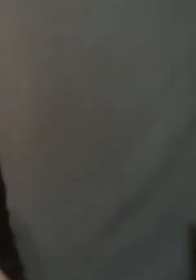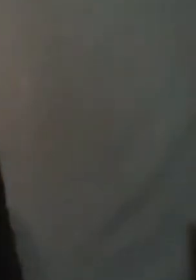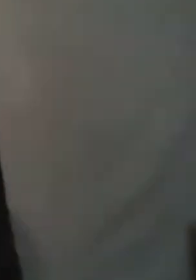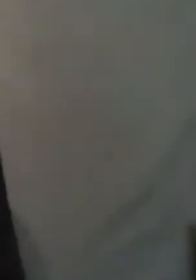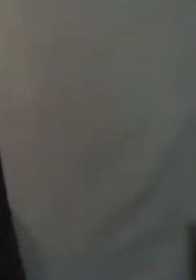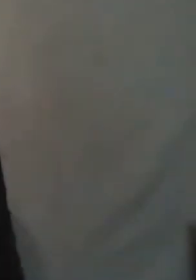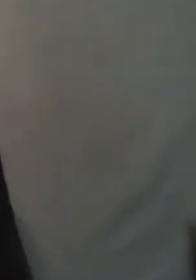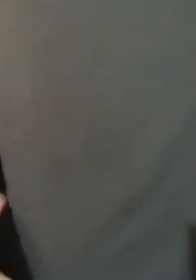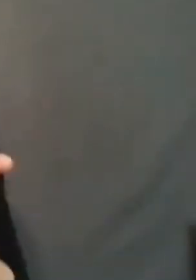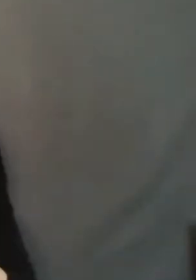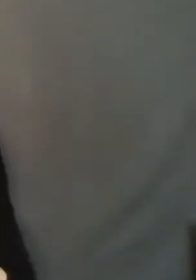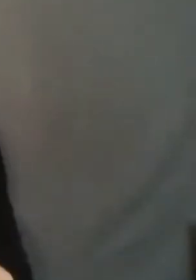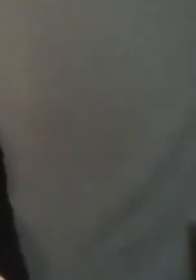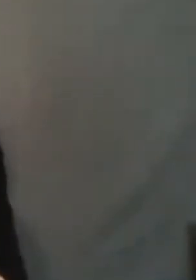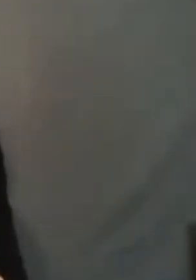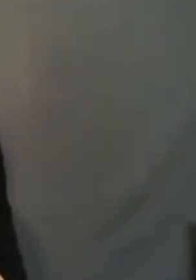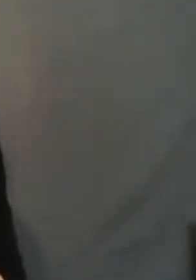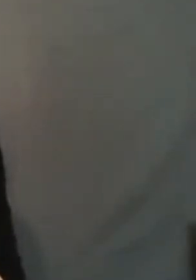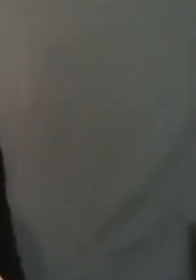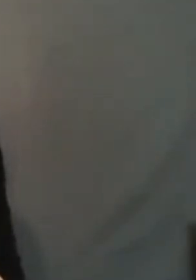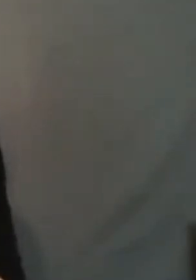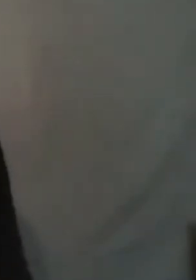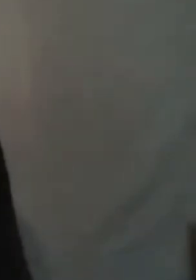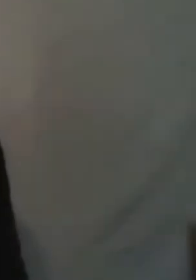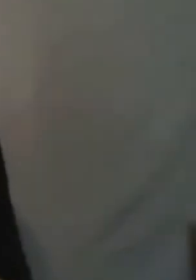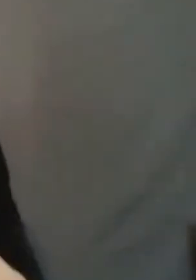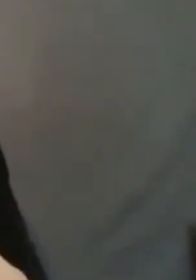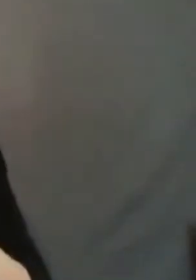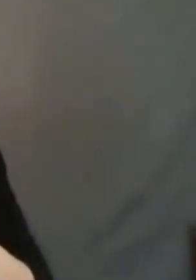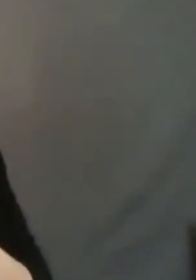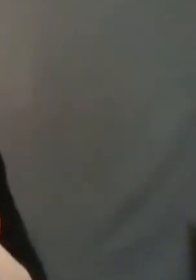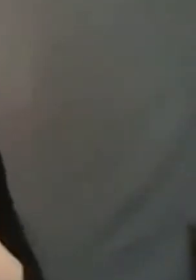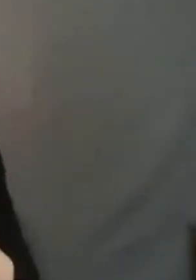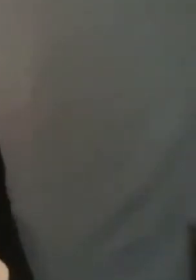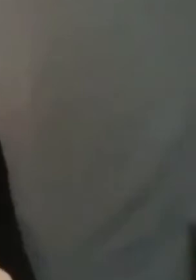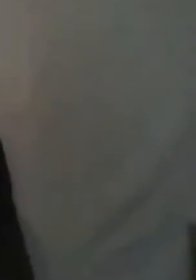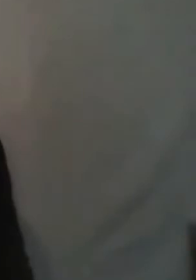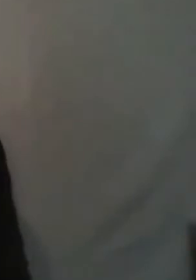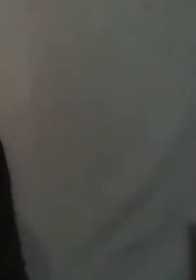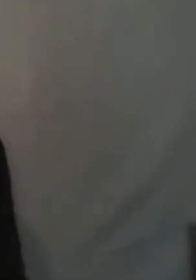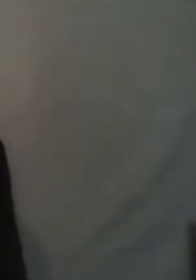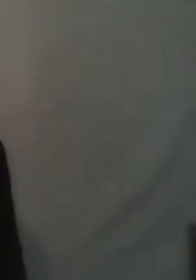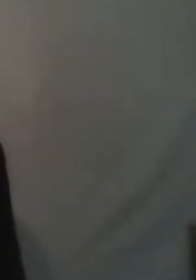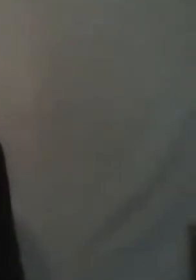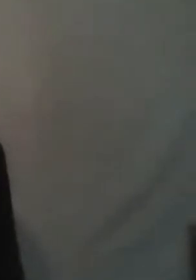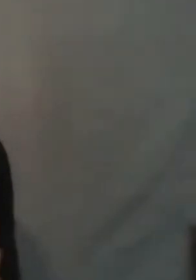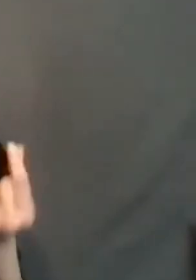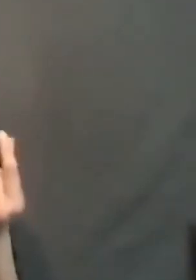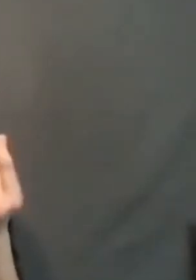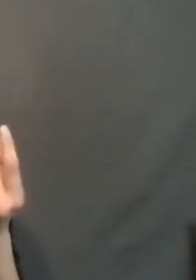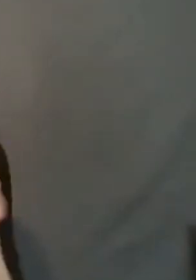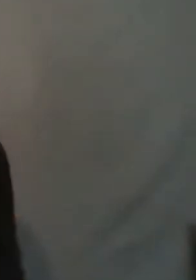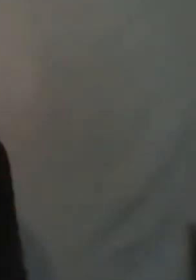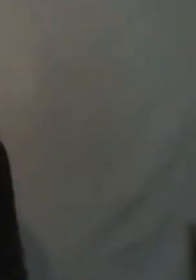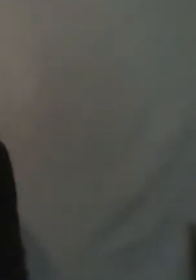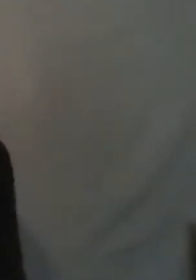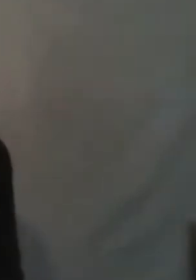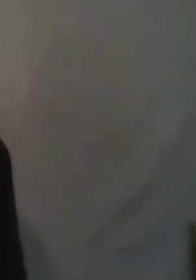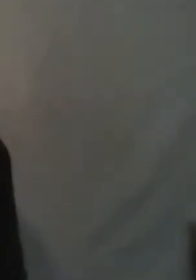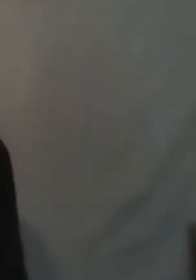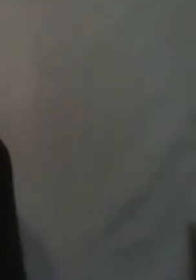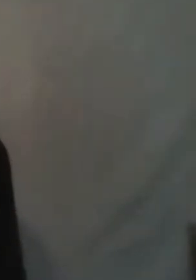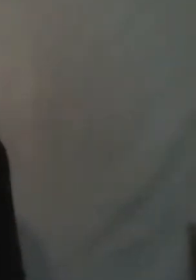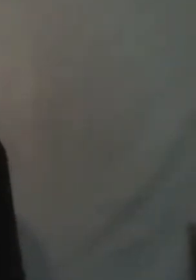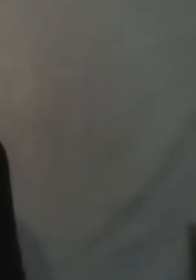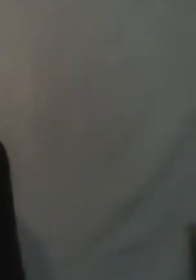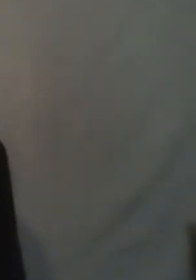discussion where they were able to answer more questions. So what we're going to do is we're going to end at 3:30 Eastern, come